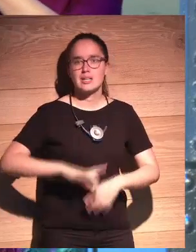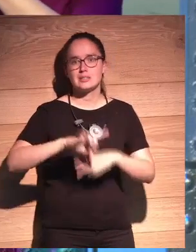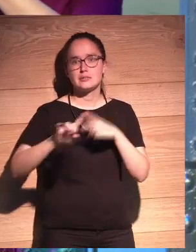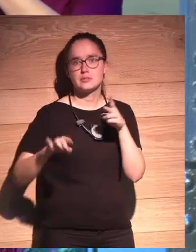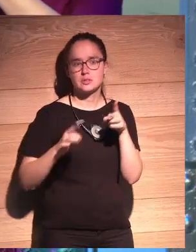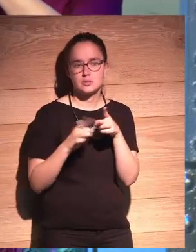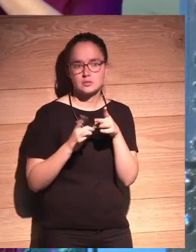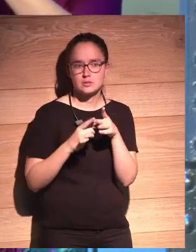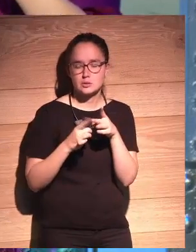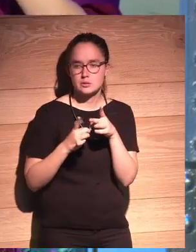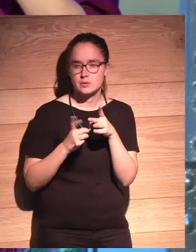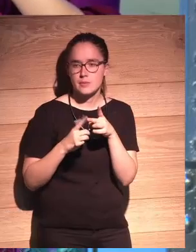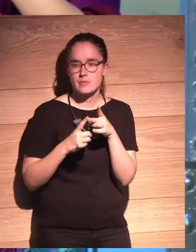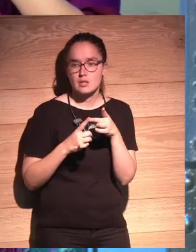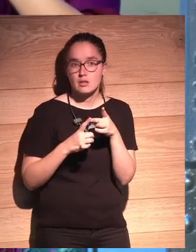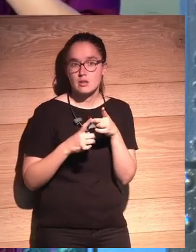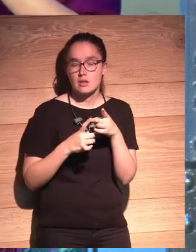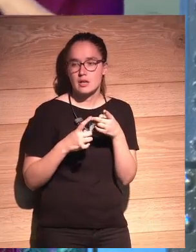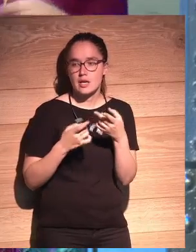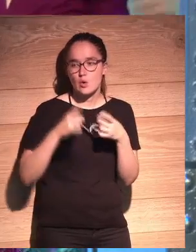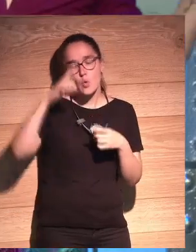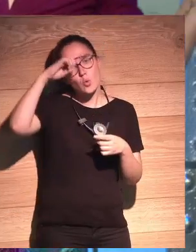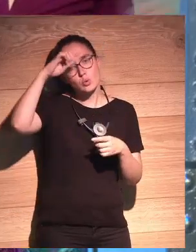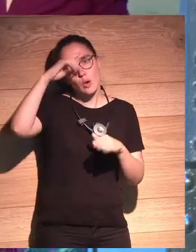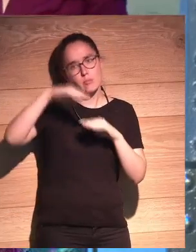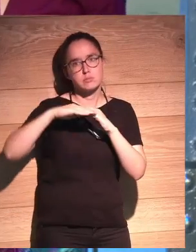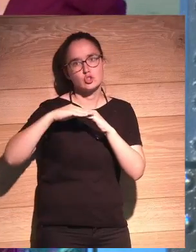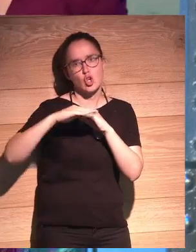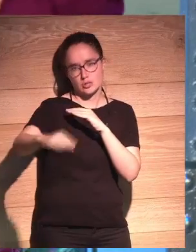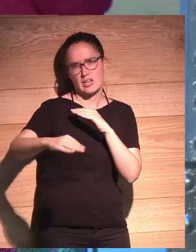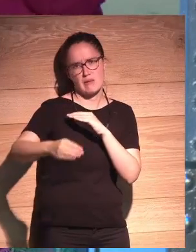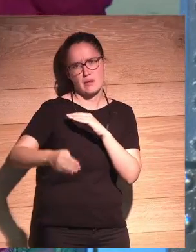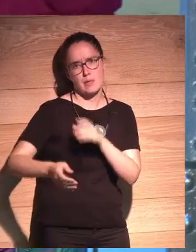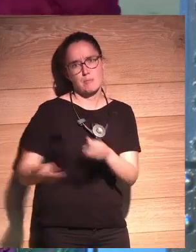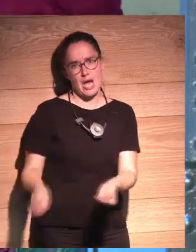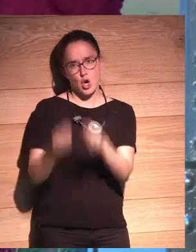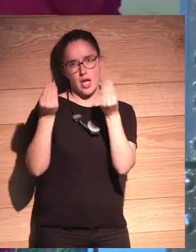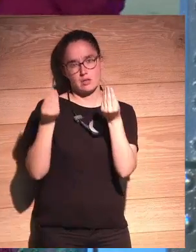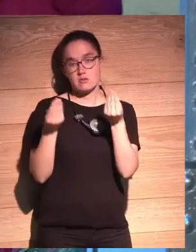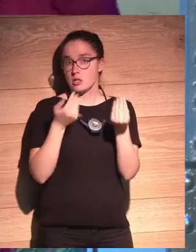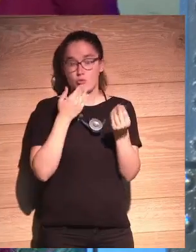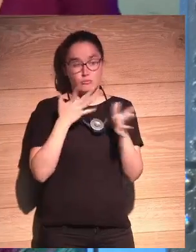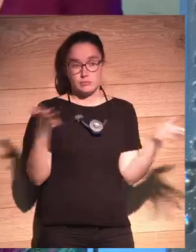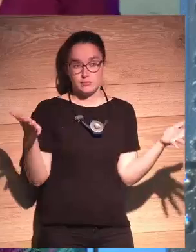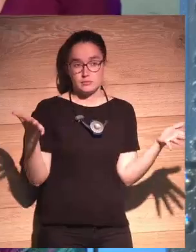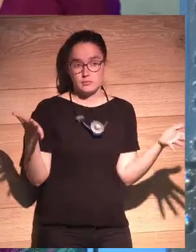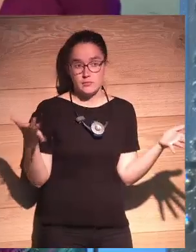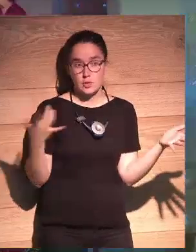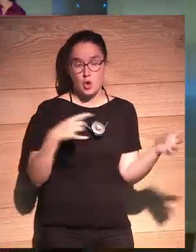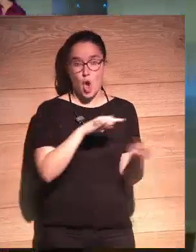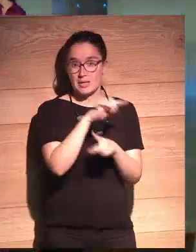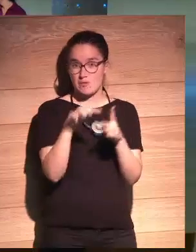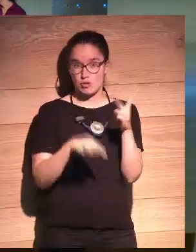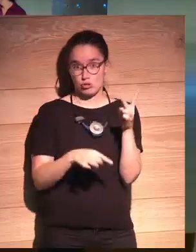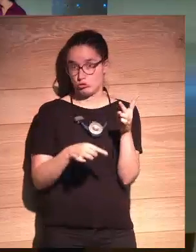cultural sphere, that we want them to integrate all of this in their DNA so that also the cultural practices are